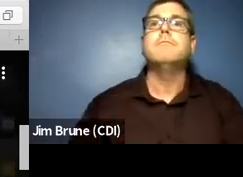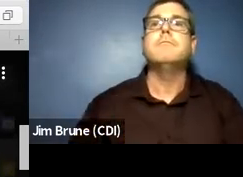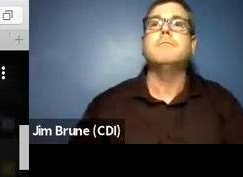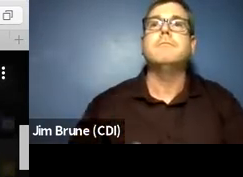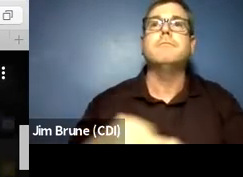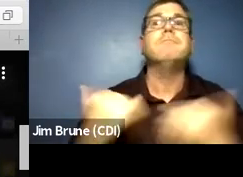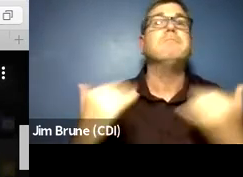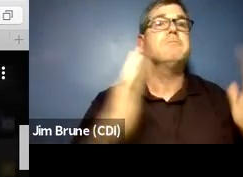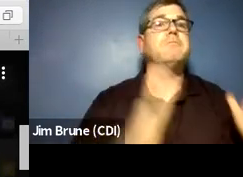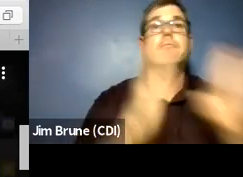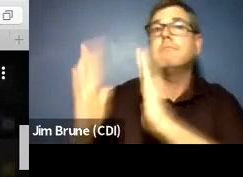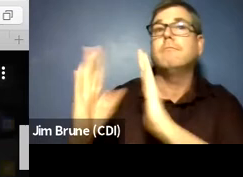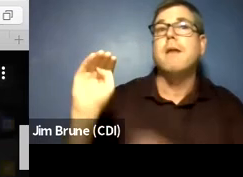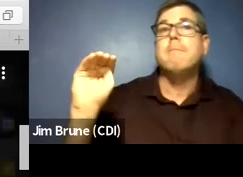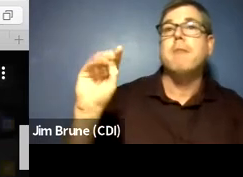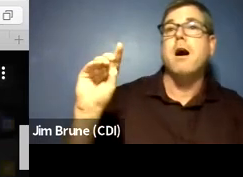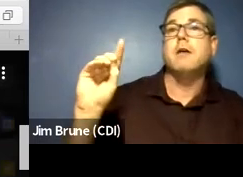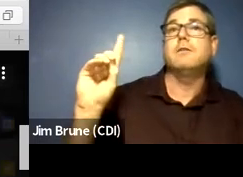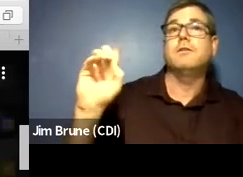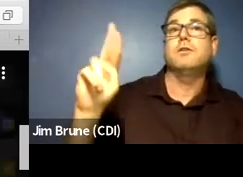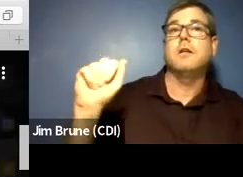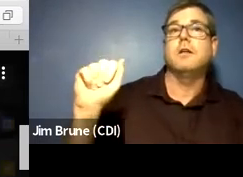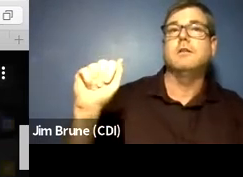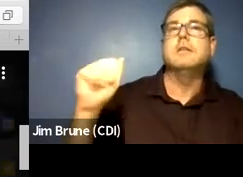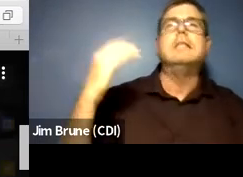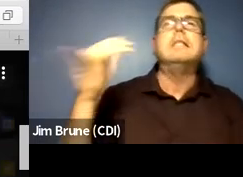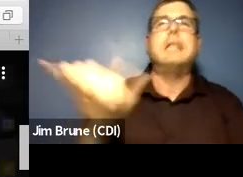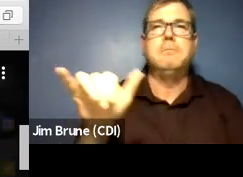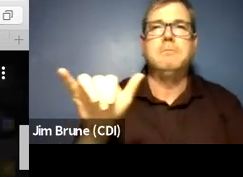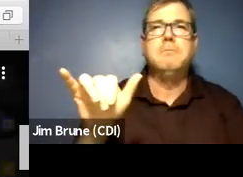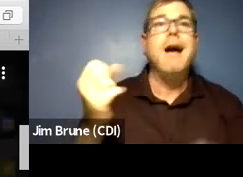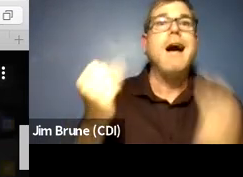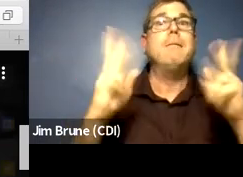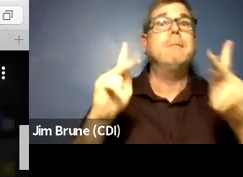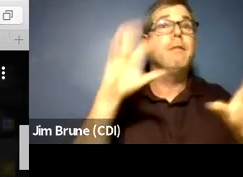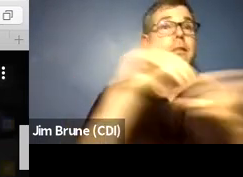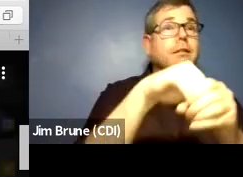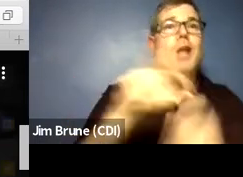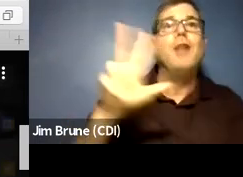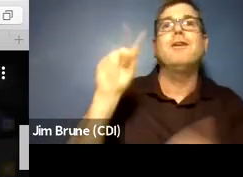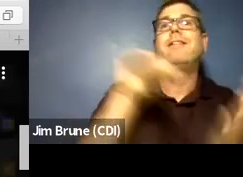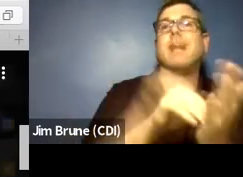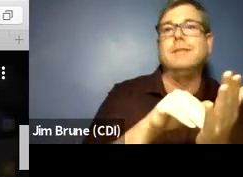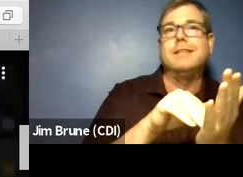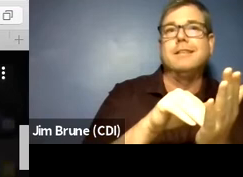trial, 94% effective after 2 doses, which were given 28 days